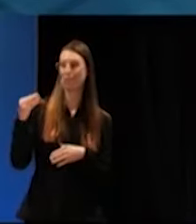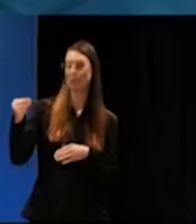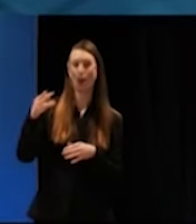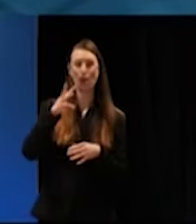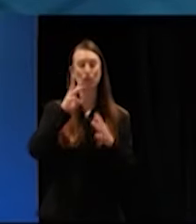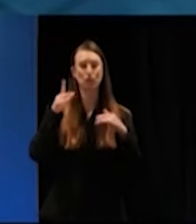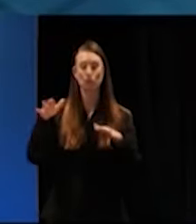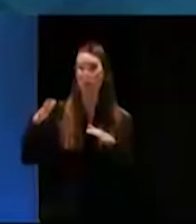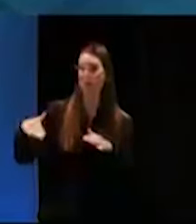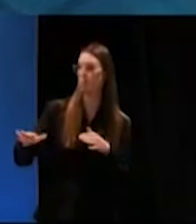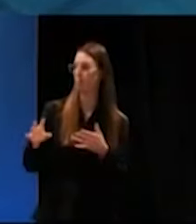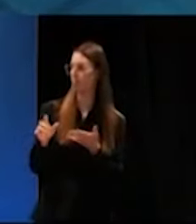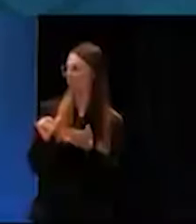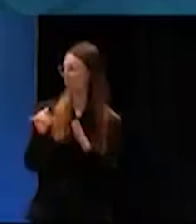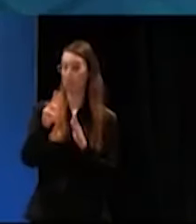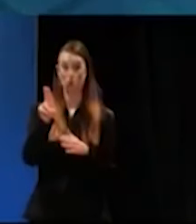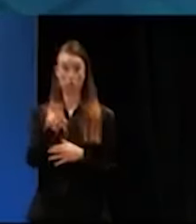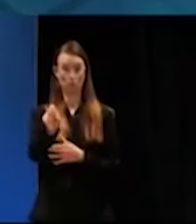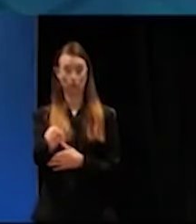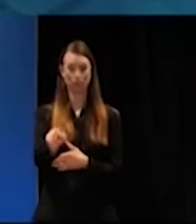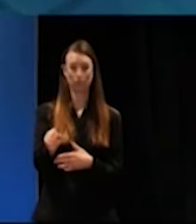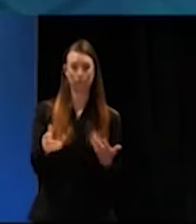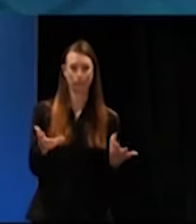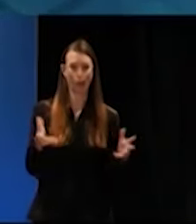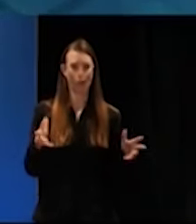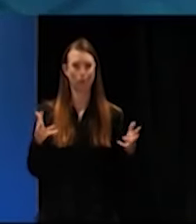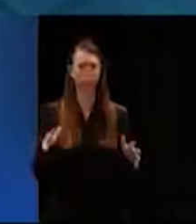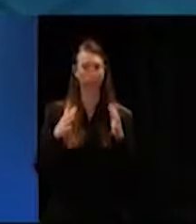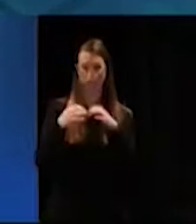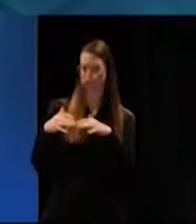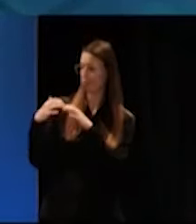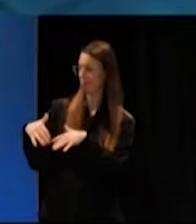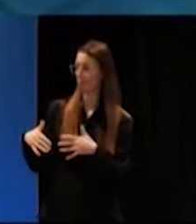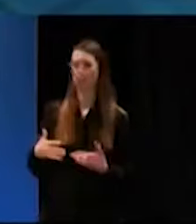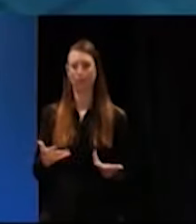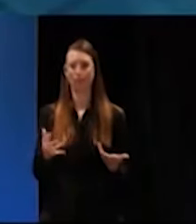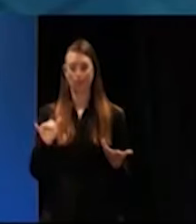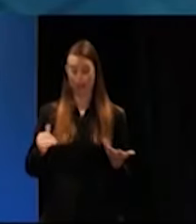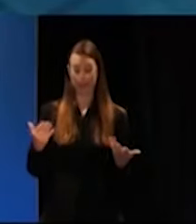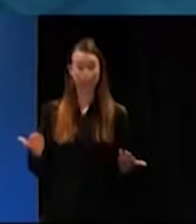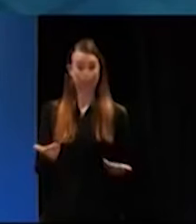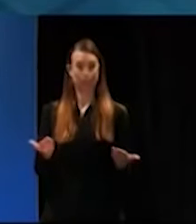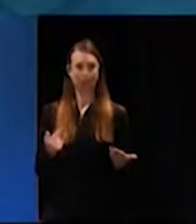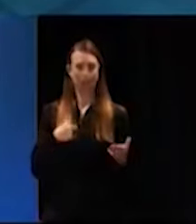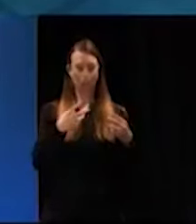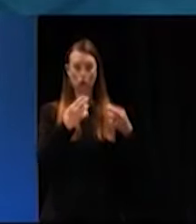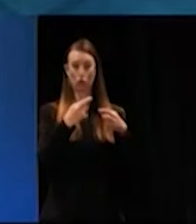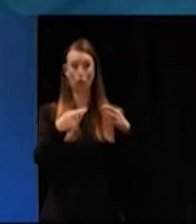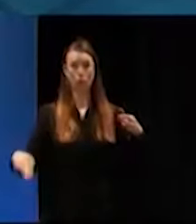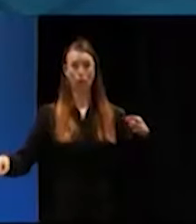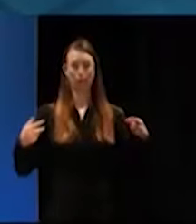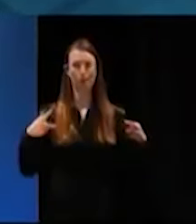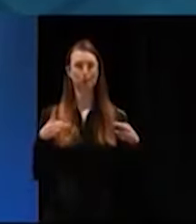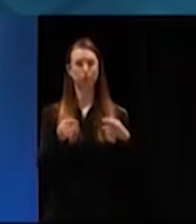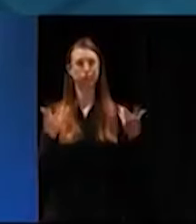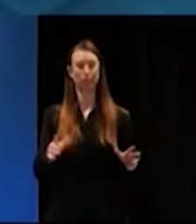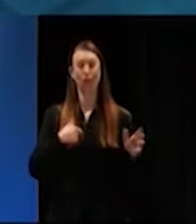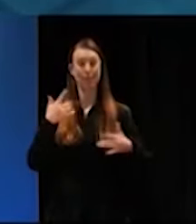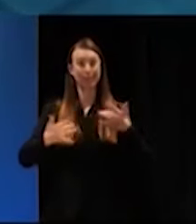and Sunrise Wind, which we've already broken ground. I go down there all the time. Yeah, that is me at those ribbon cuttings and groundbreakings, right? Because I'm so excited about this.